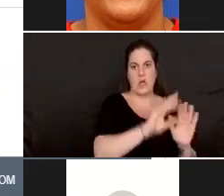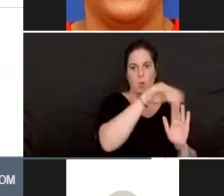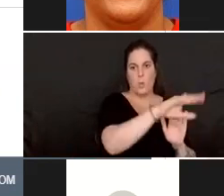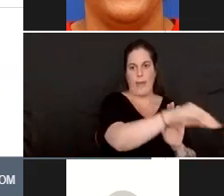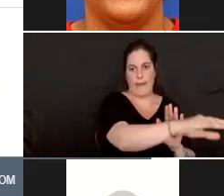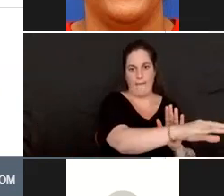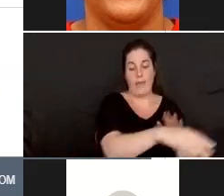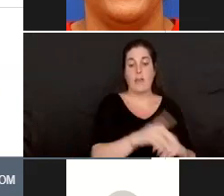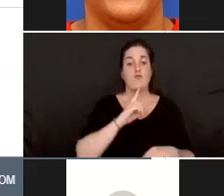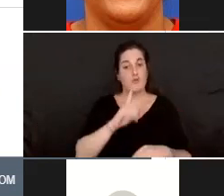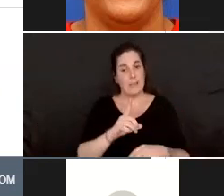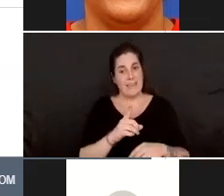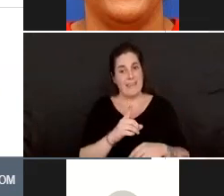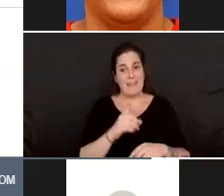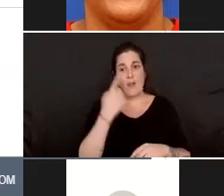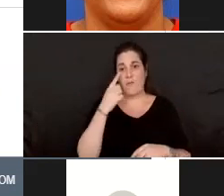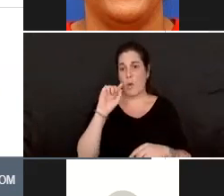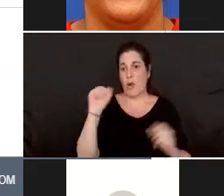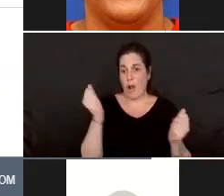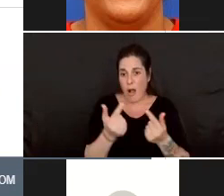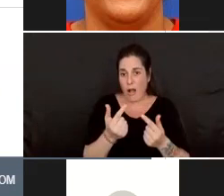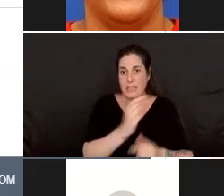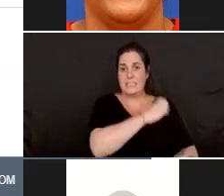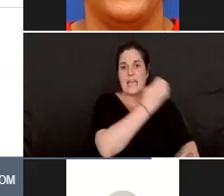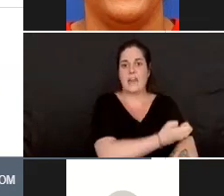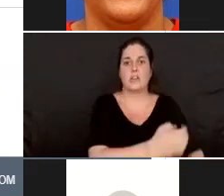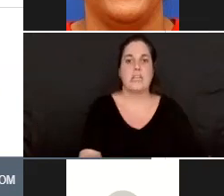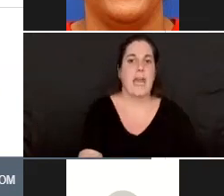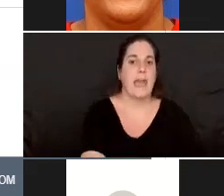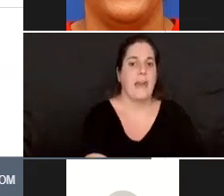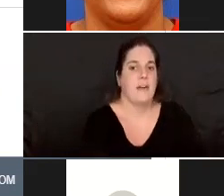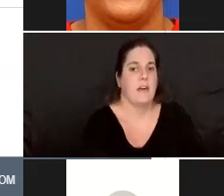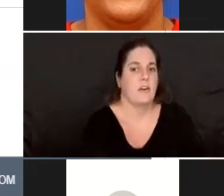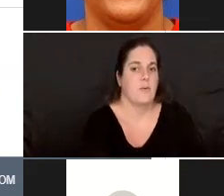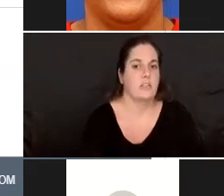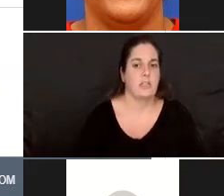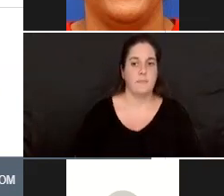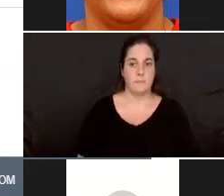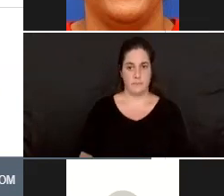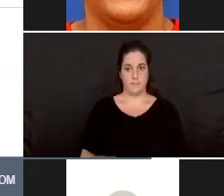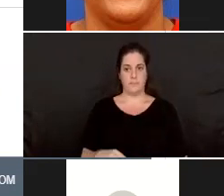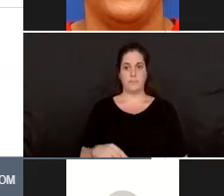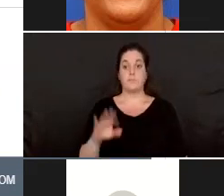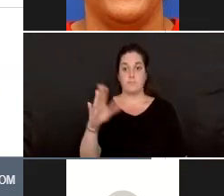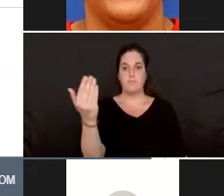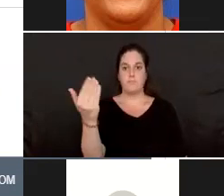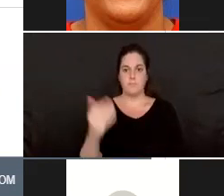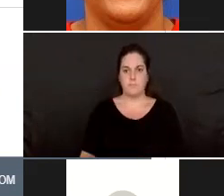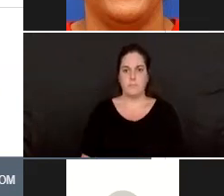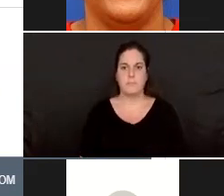the energy that is propagating. It is the energy that I is. have a question. Yes.